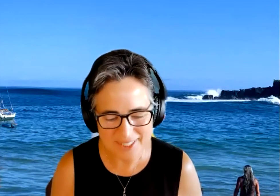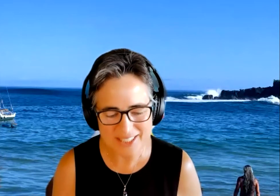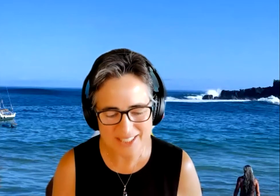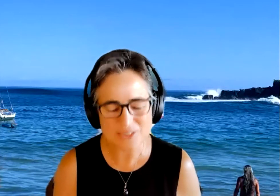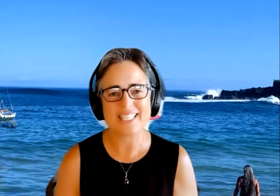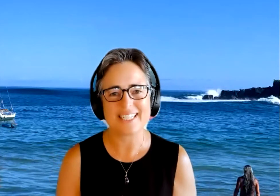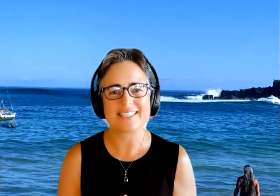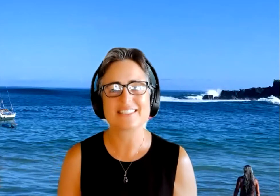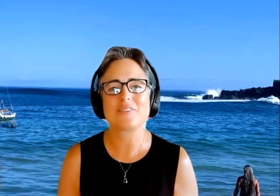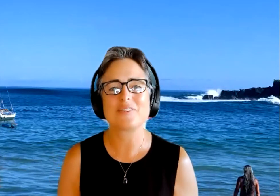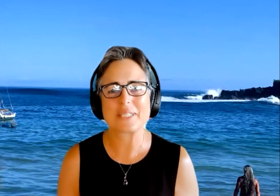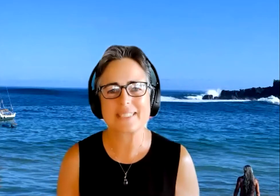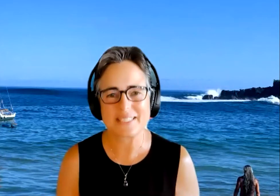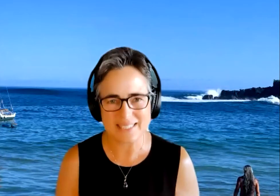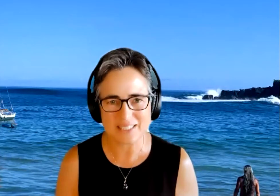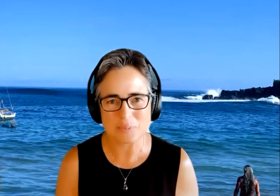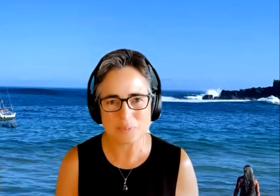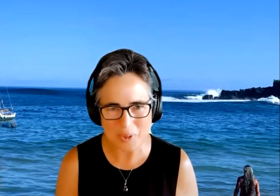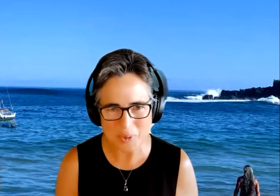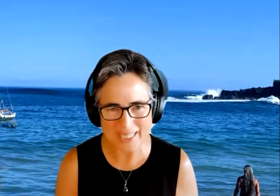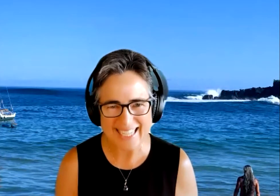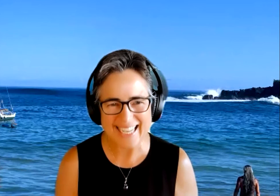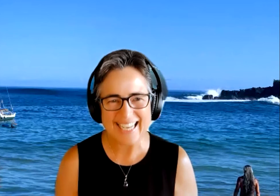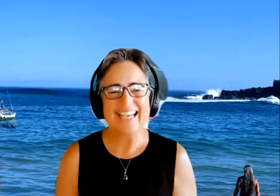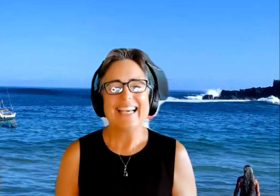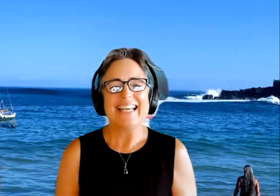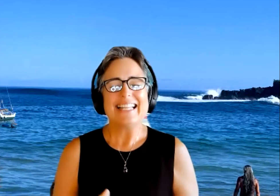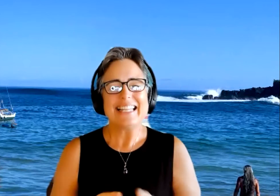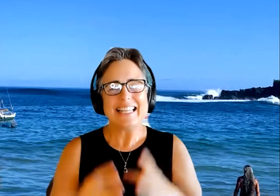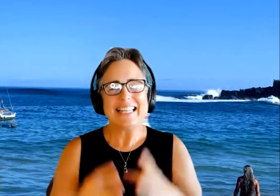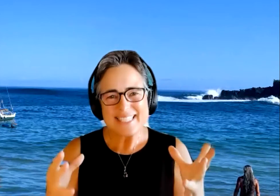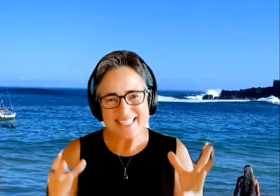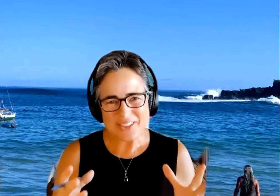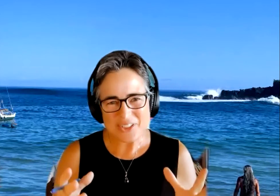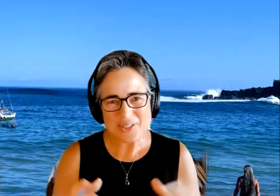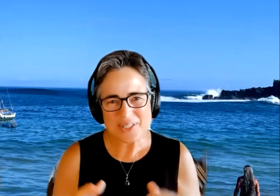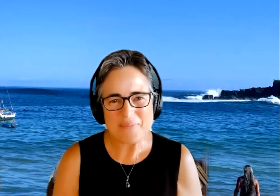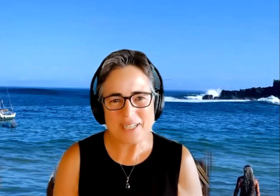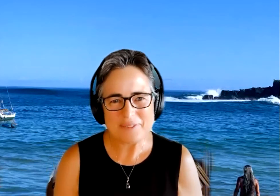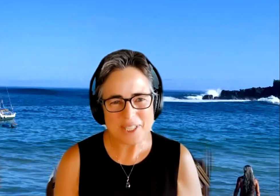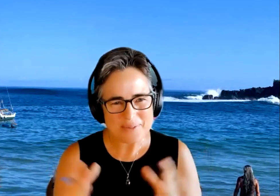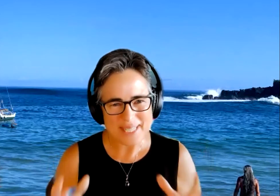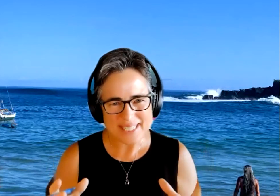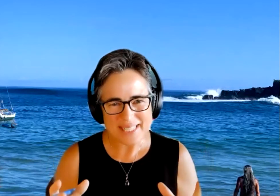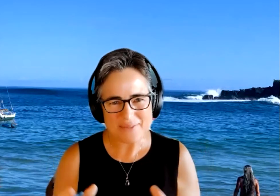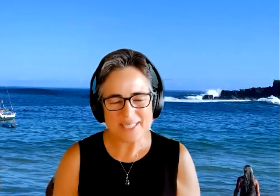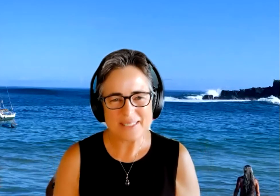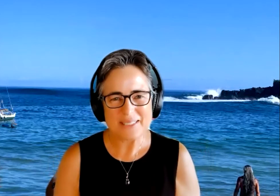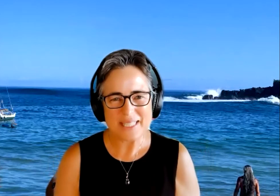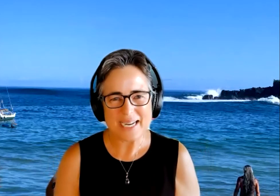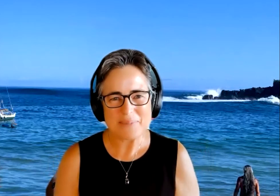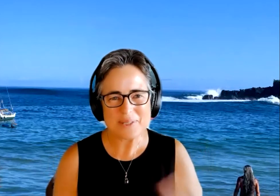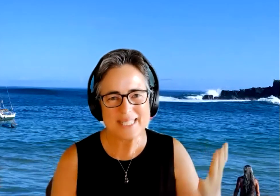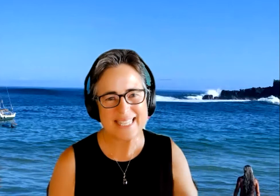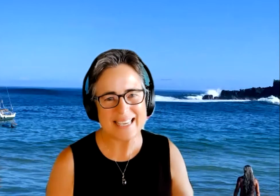Justice Alfredo Gutierrez from the Mexican Supreme Court. Let me just introduce a metaphor as we get to this